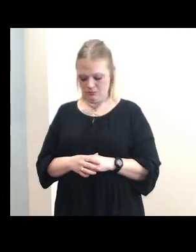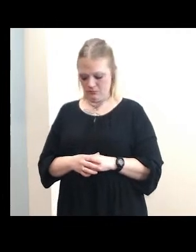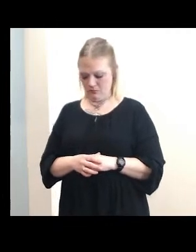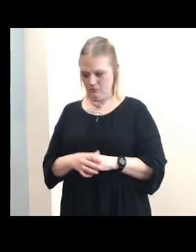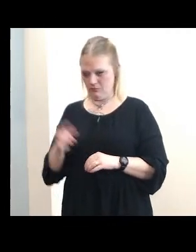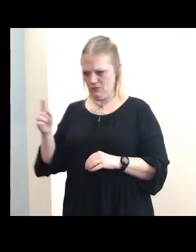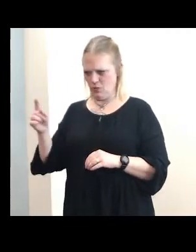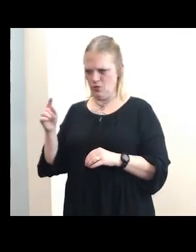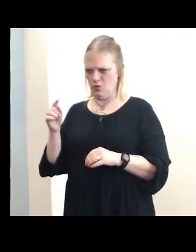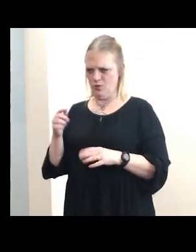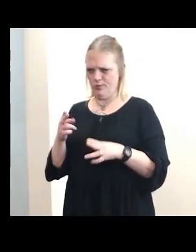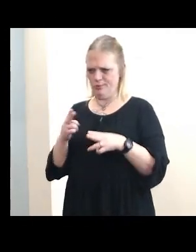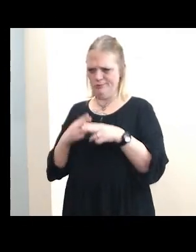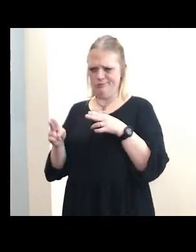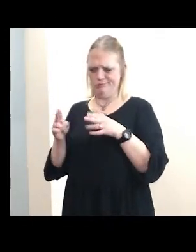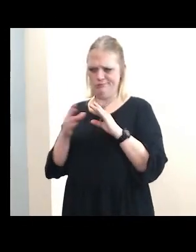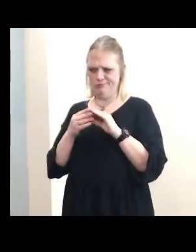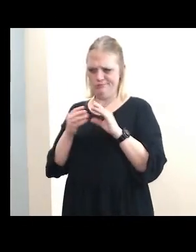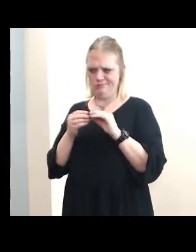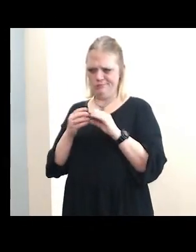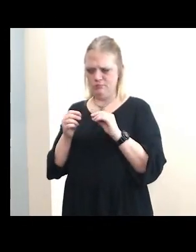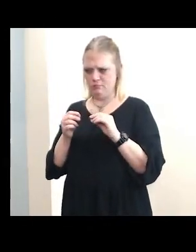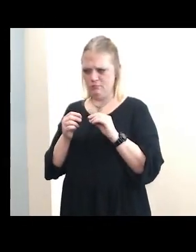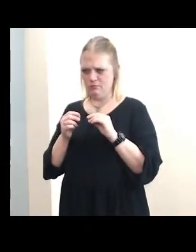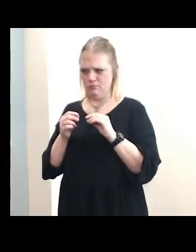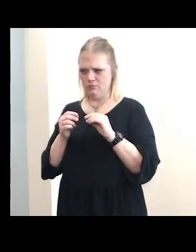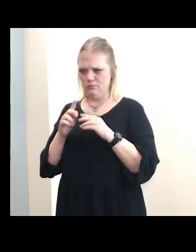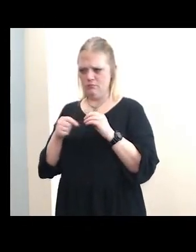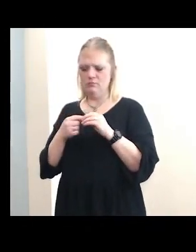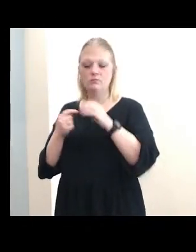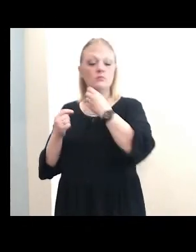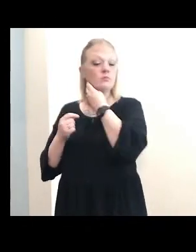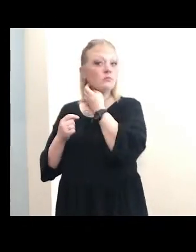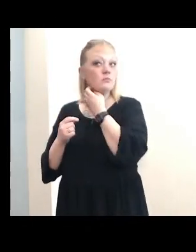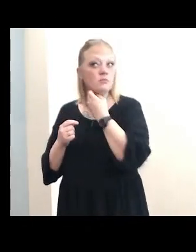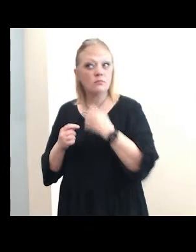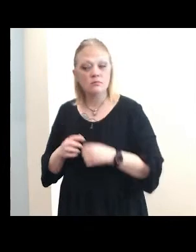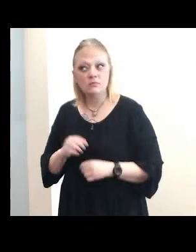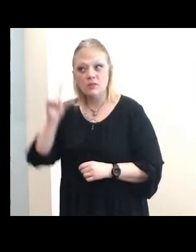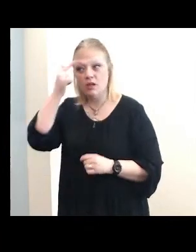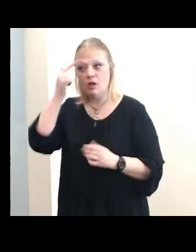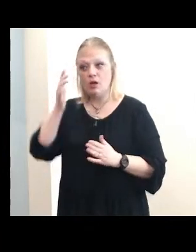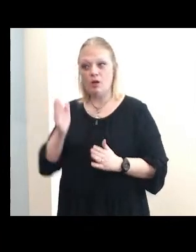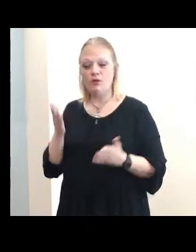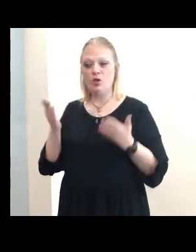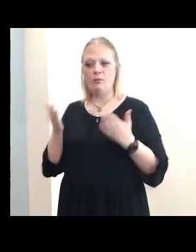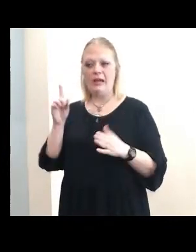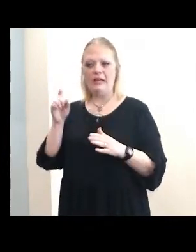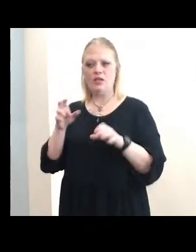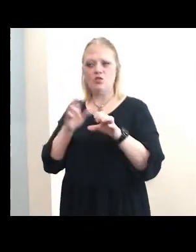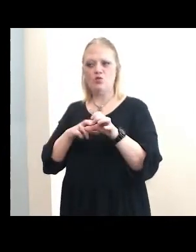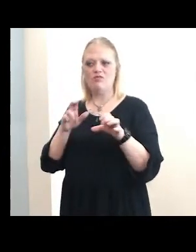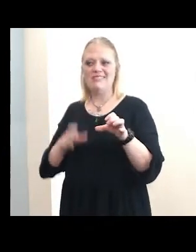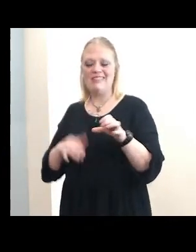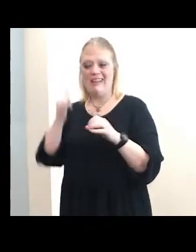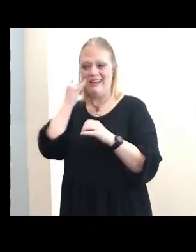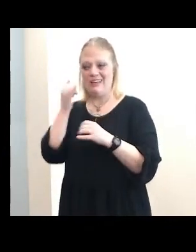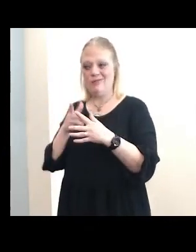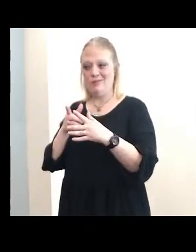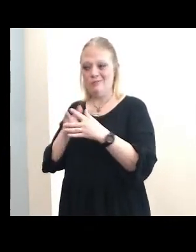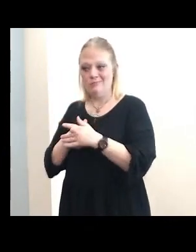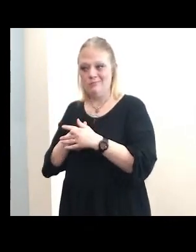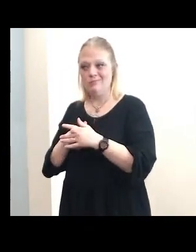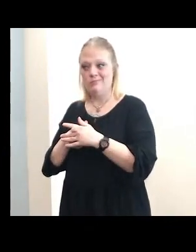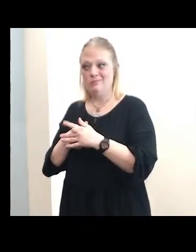you touched briefly on the possibility that the governor might need to resign if the allegations are